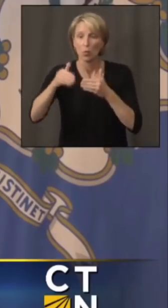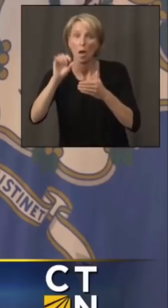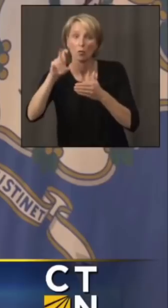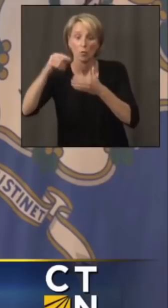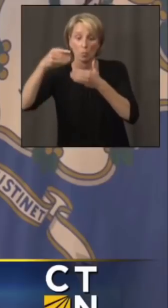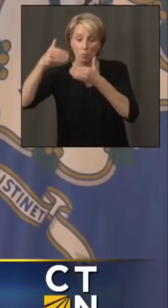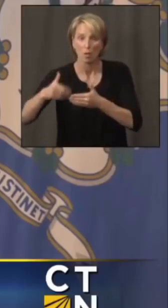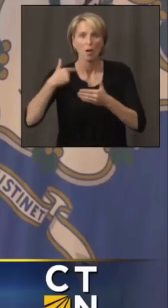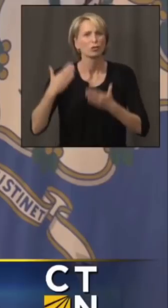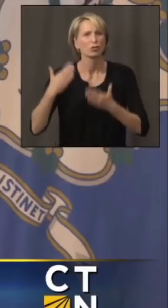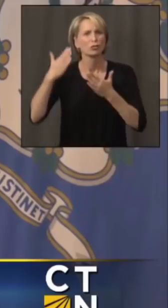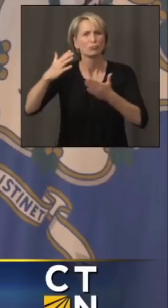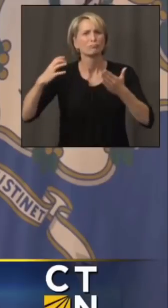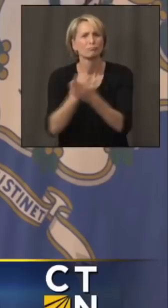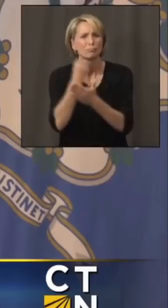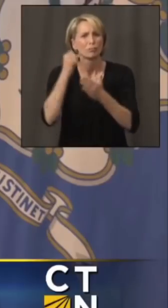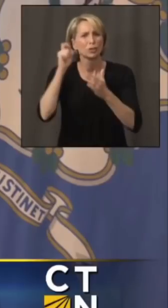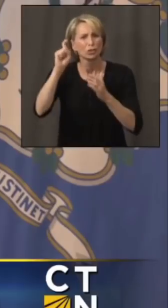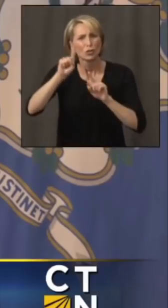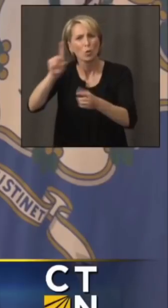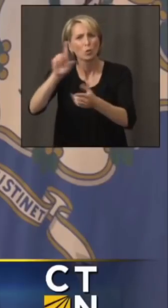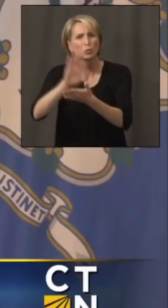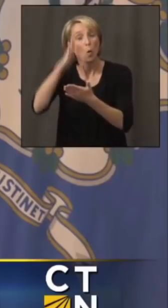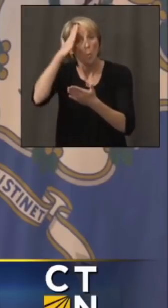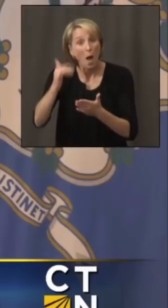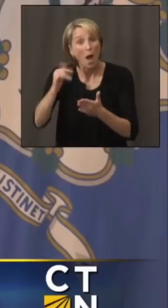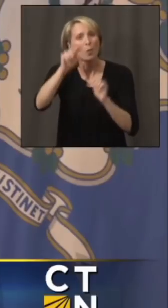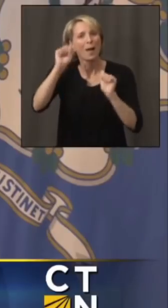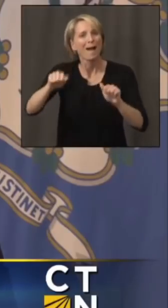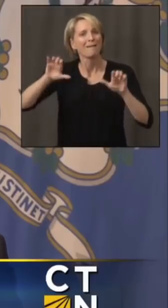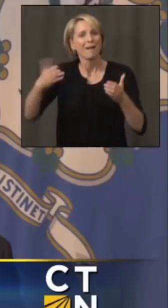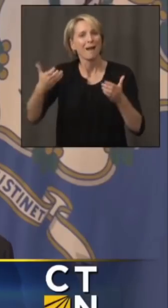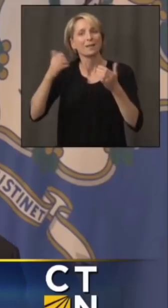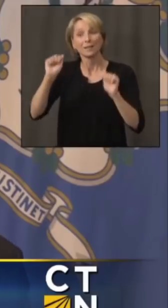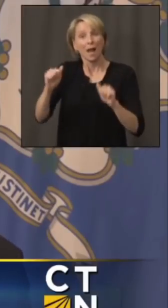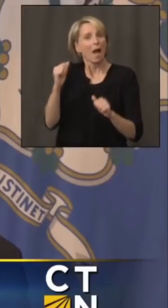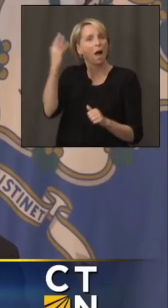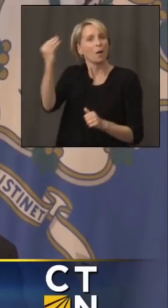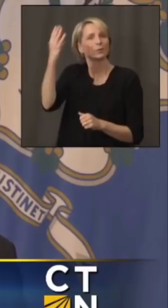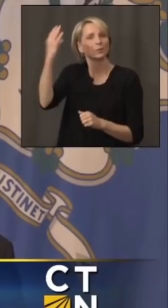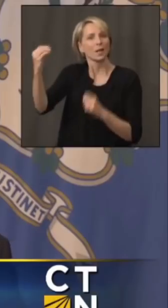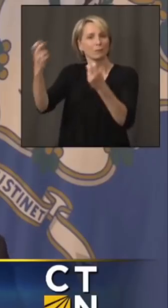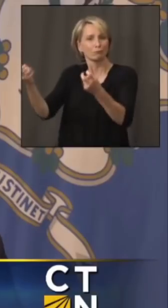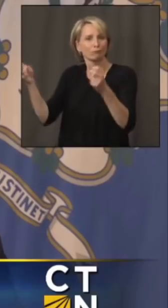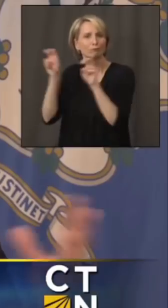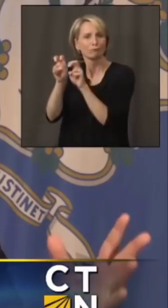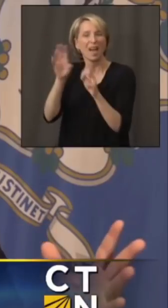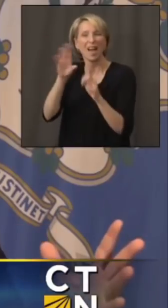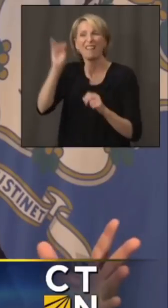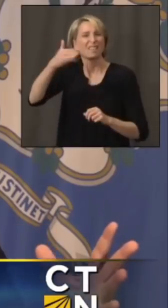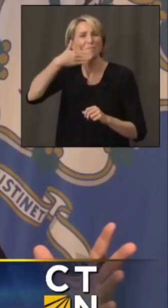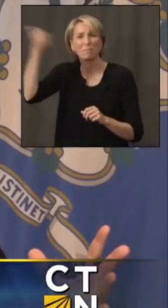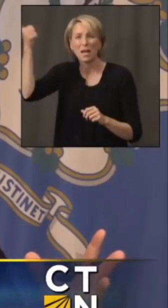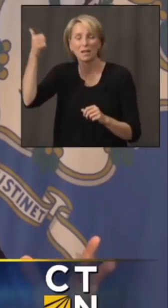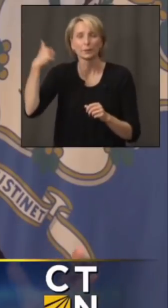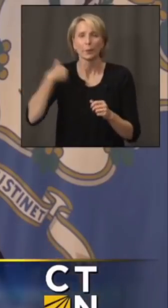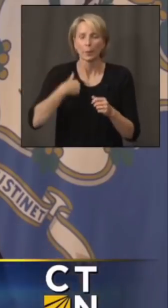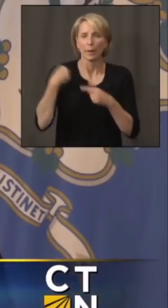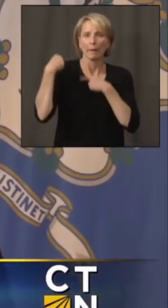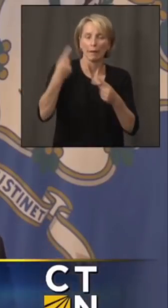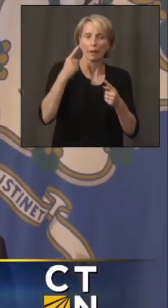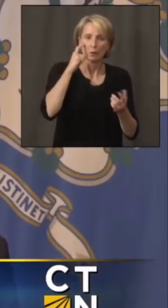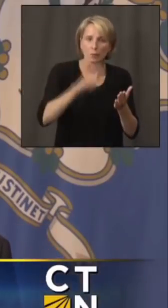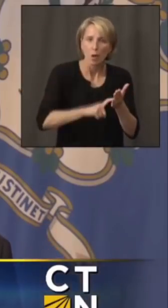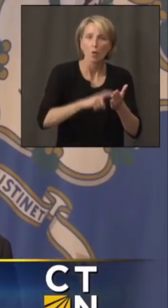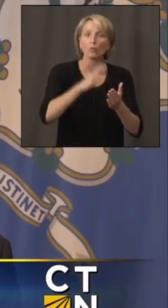because you could do it outside. And it's so much safer outside. That's what we're learning on restaurants. That's what we're learning throughout the rest of our